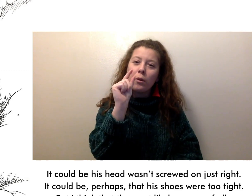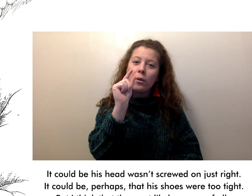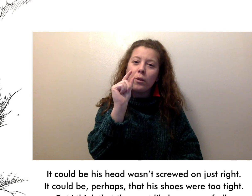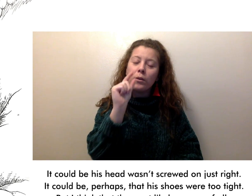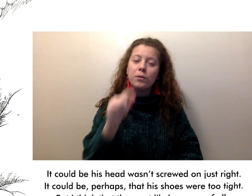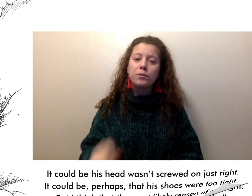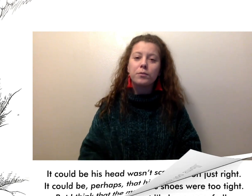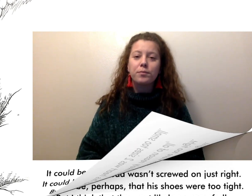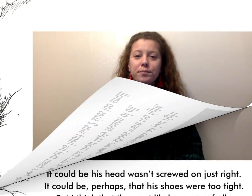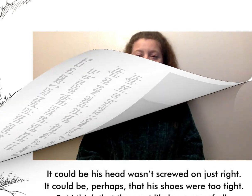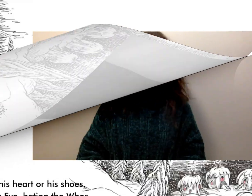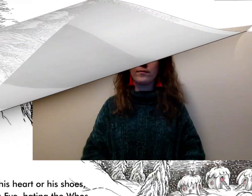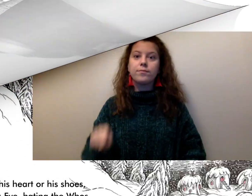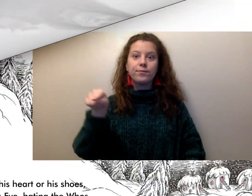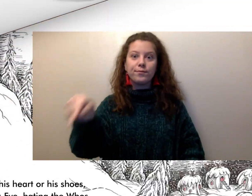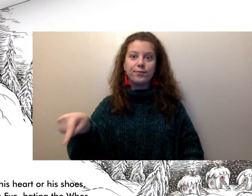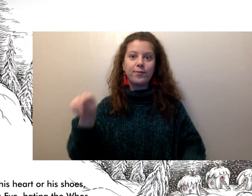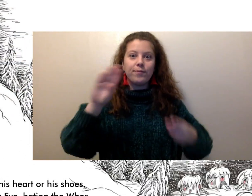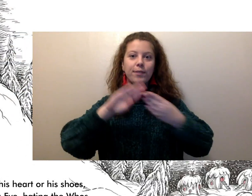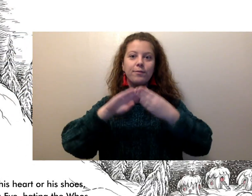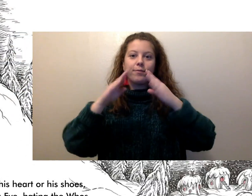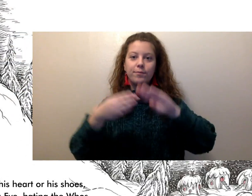small.